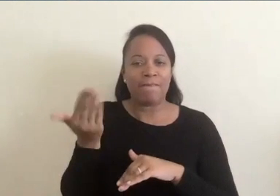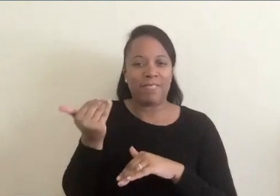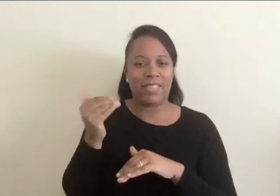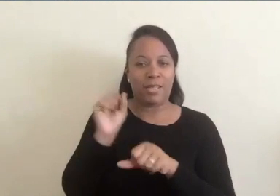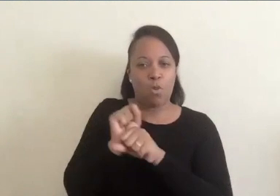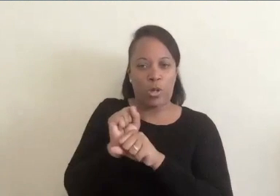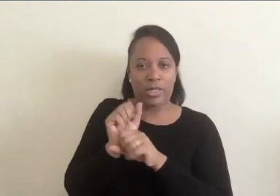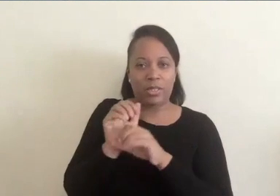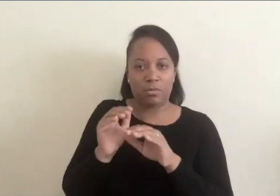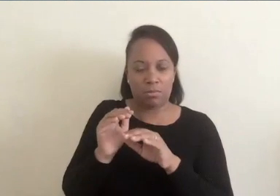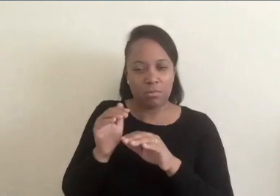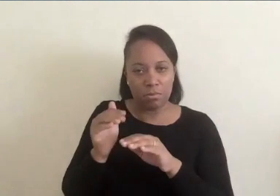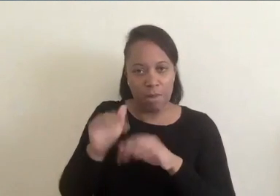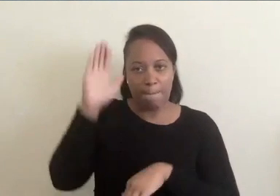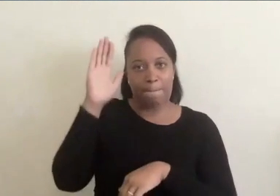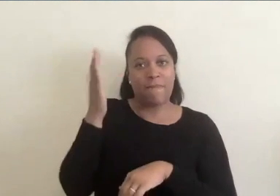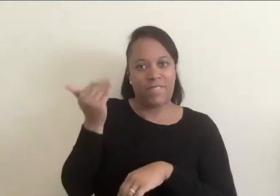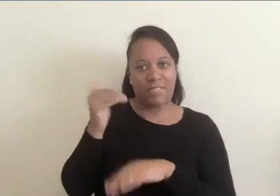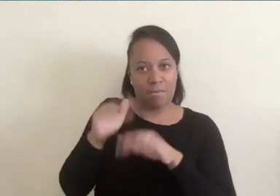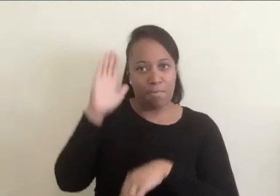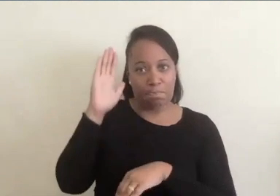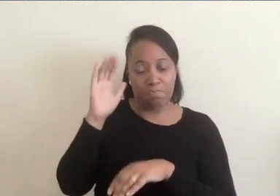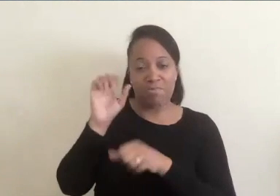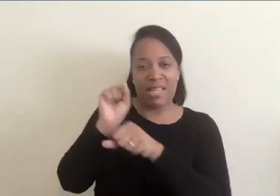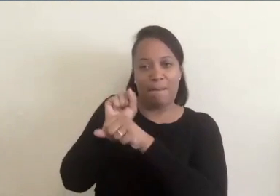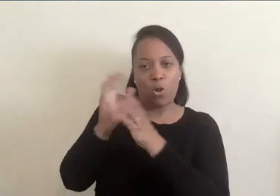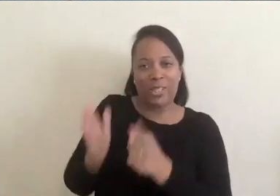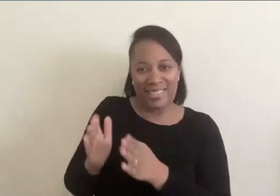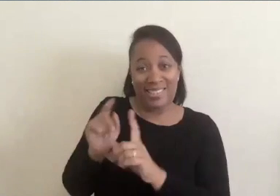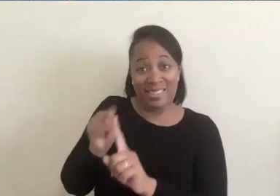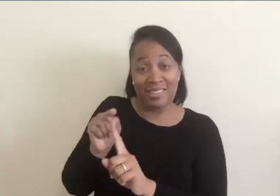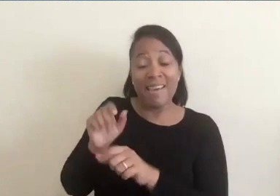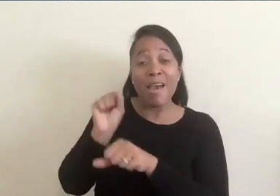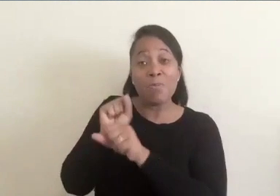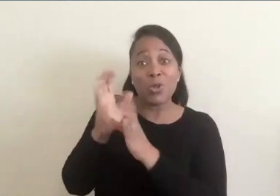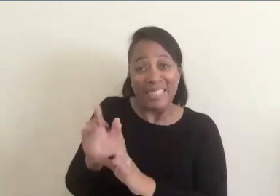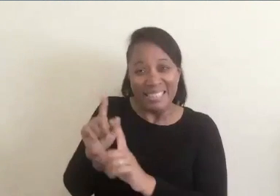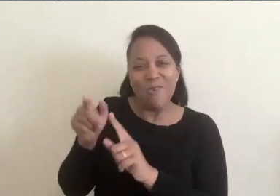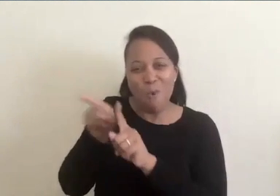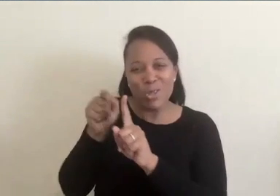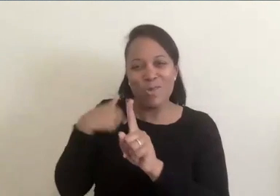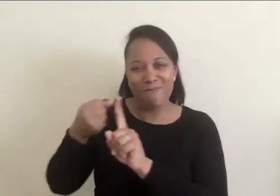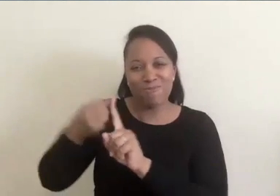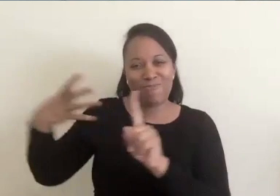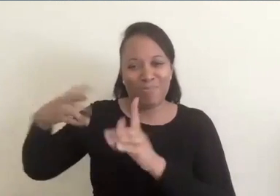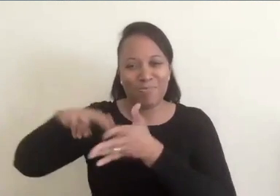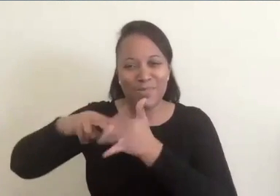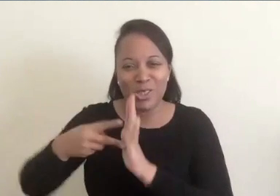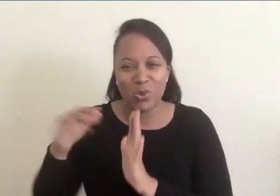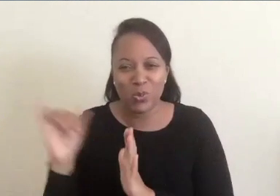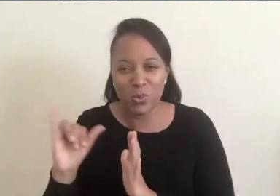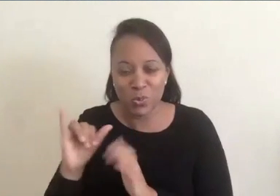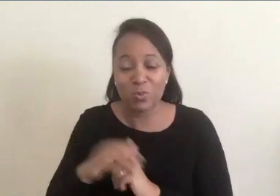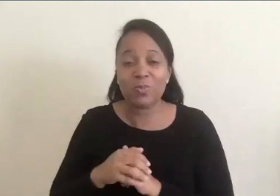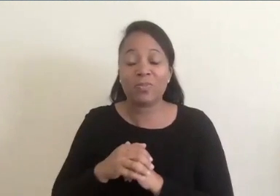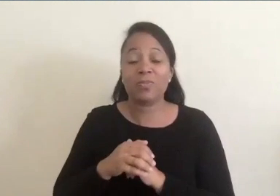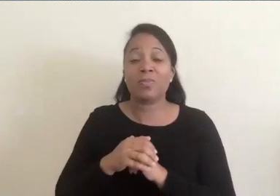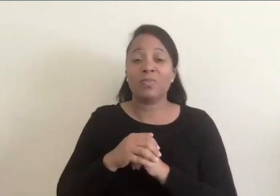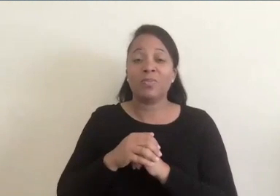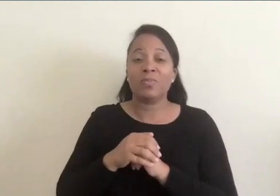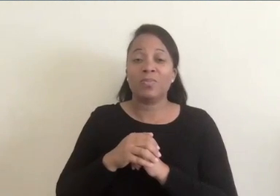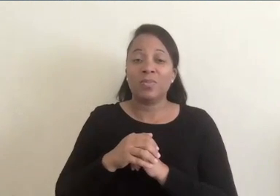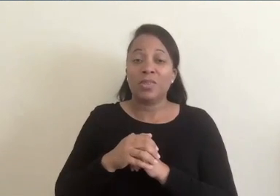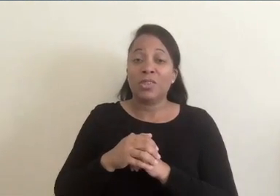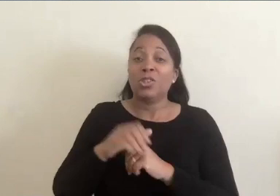employees. And even the definition of employees is defined. So employers count as